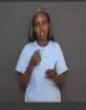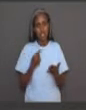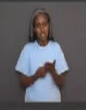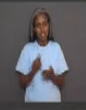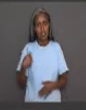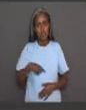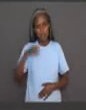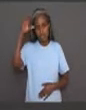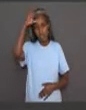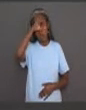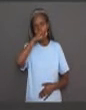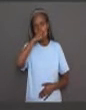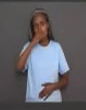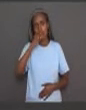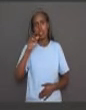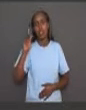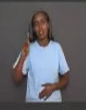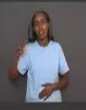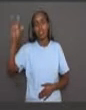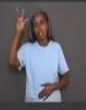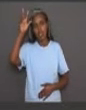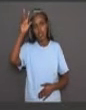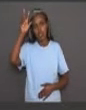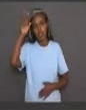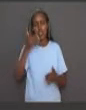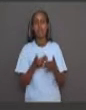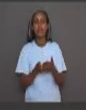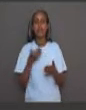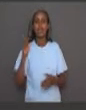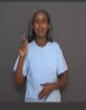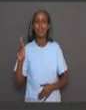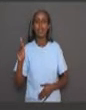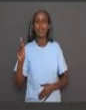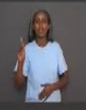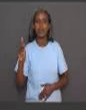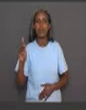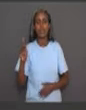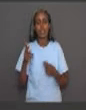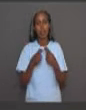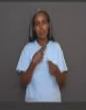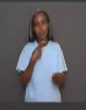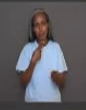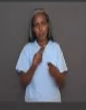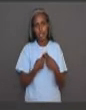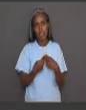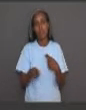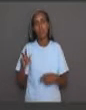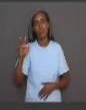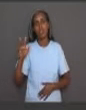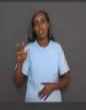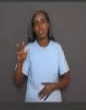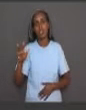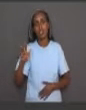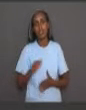we assumed that k cubed minus k is a multiple of